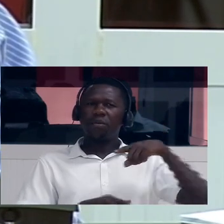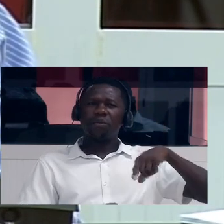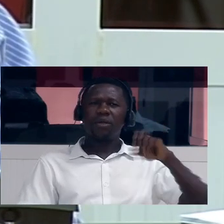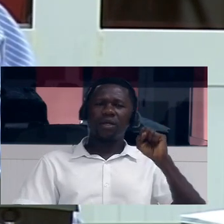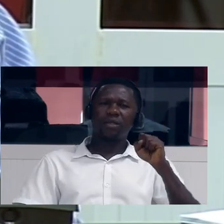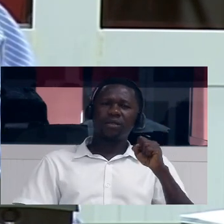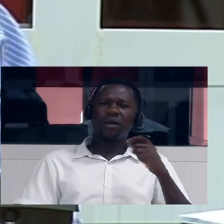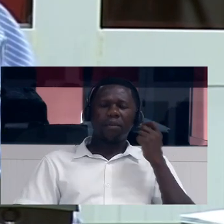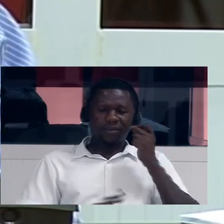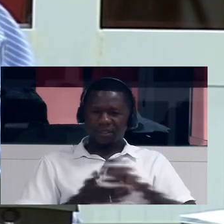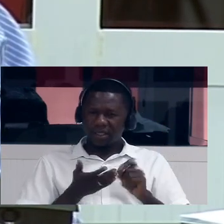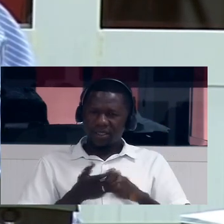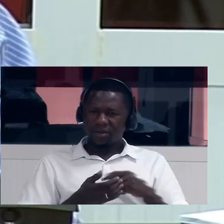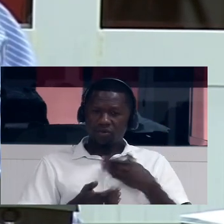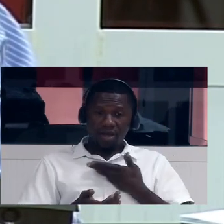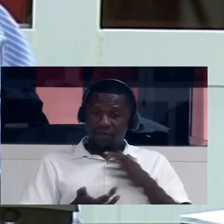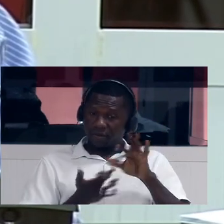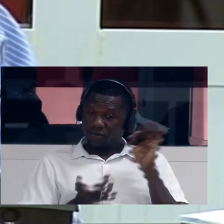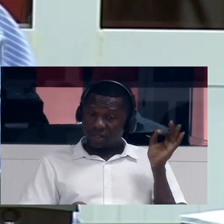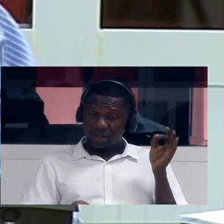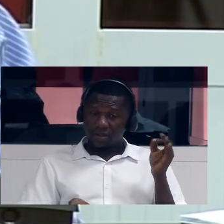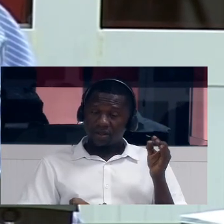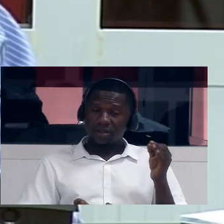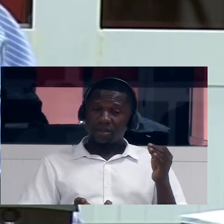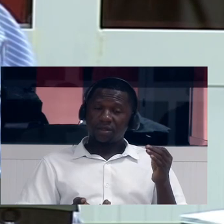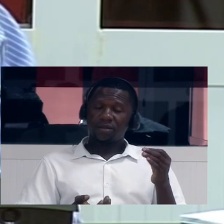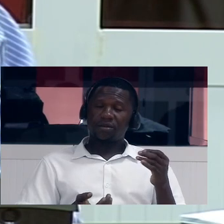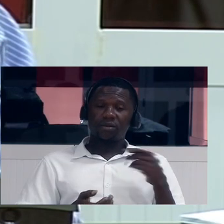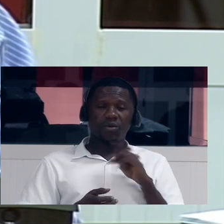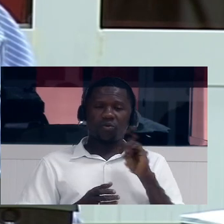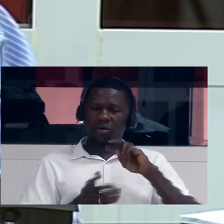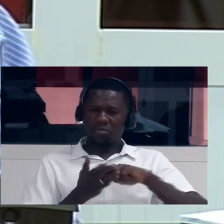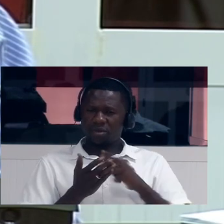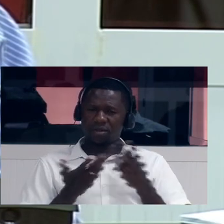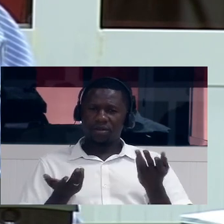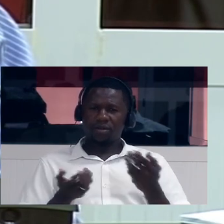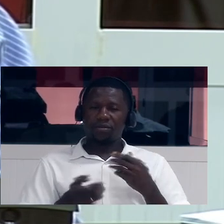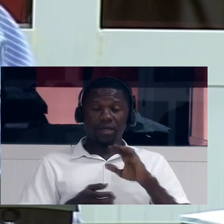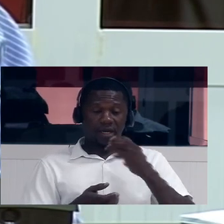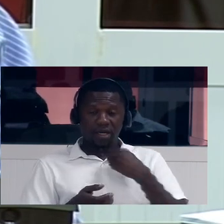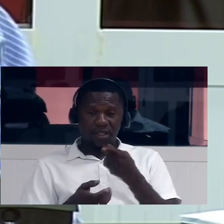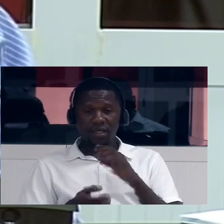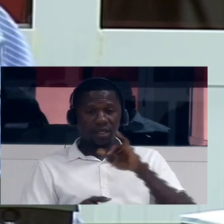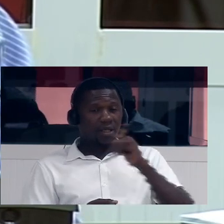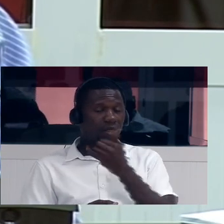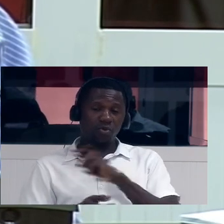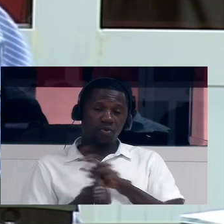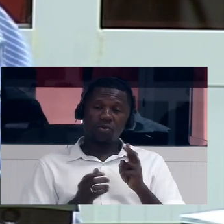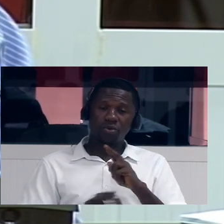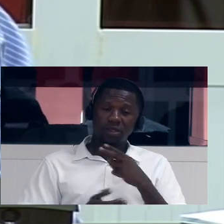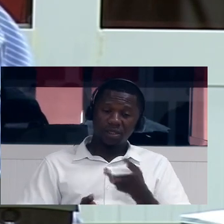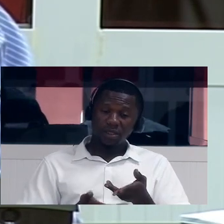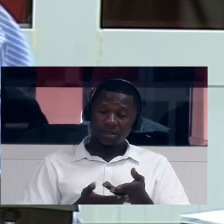I said to him, do I have a choice? He said, what do I mean? I said, well, can I say yes or no to this? He said, oh, no, you cannot